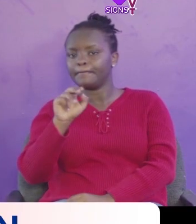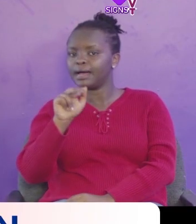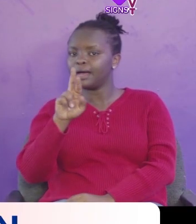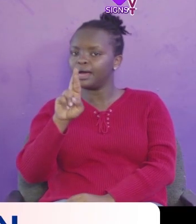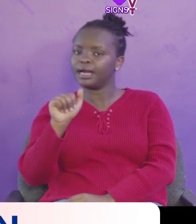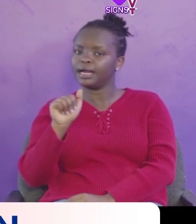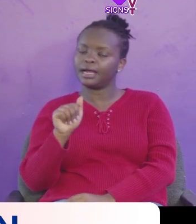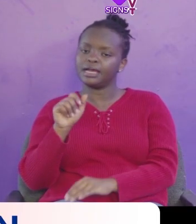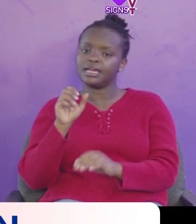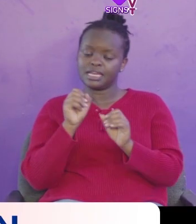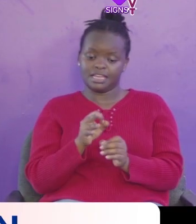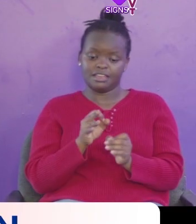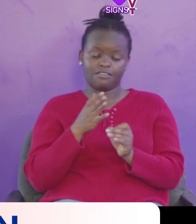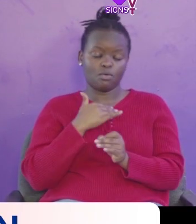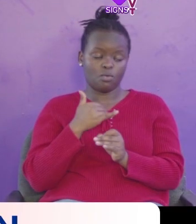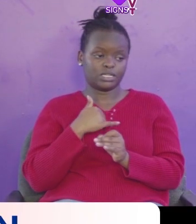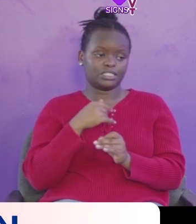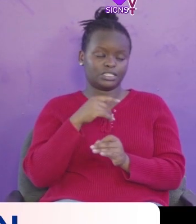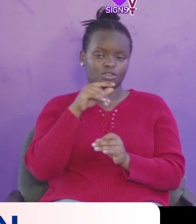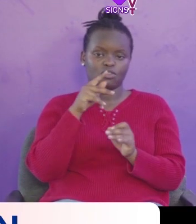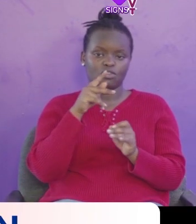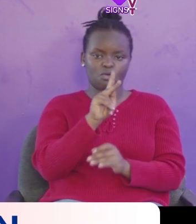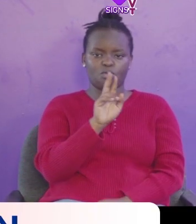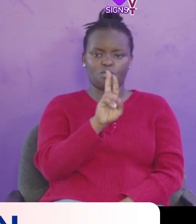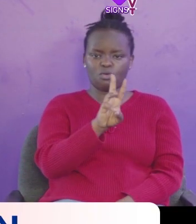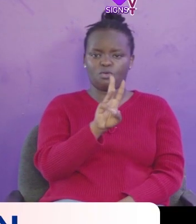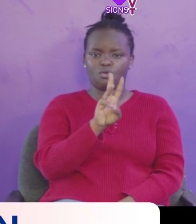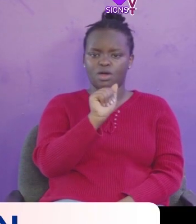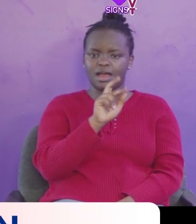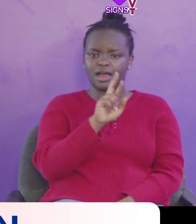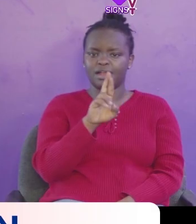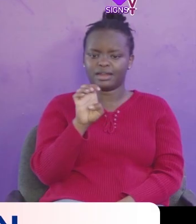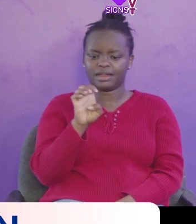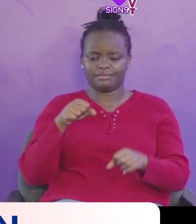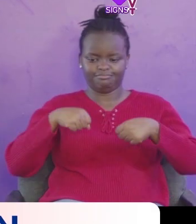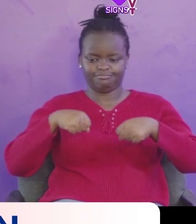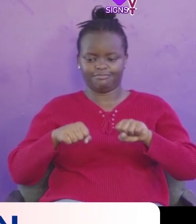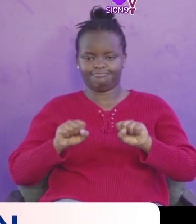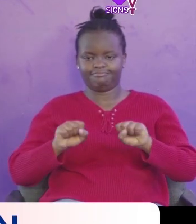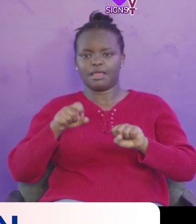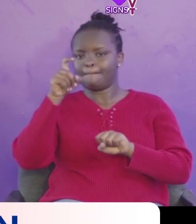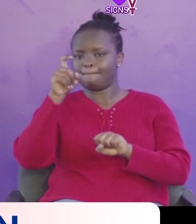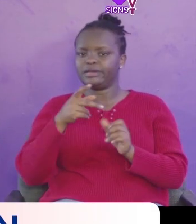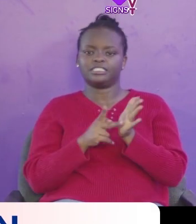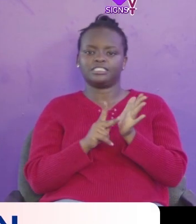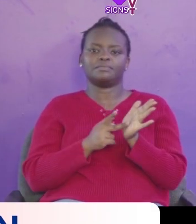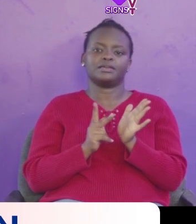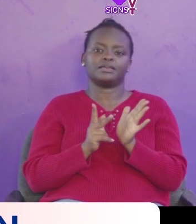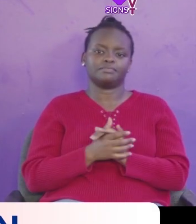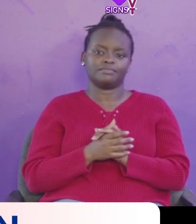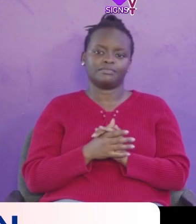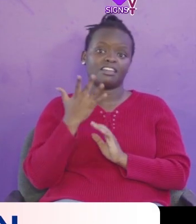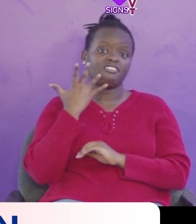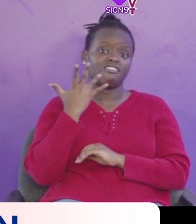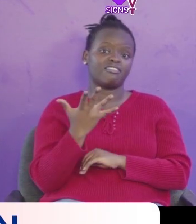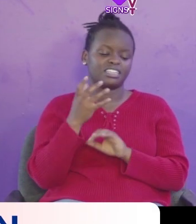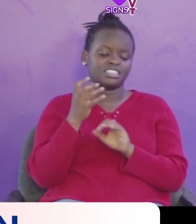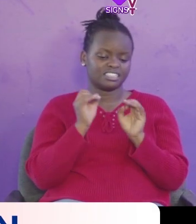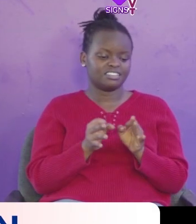to access it from Kware area, utalipa pesa ya pikipiki or something. Ndio utalipa ka punch. Ukipata tu